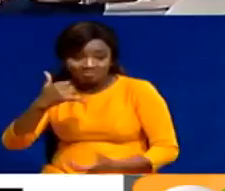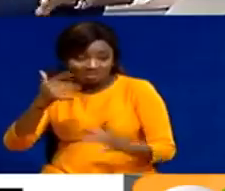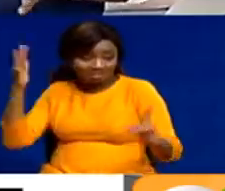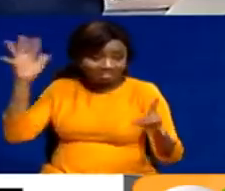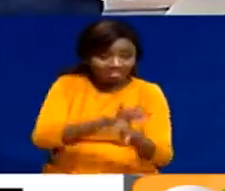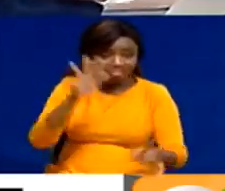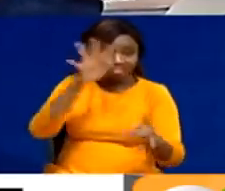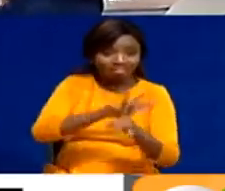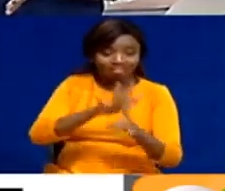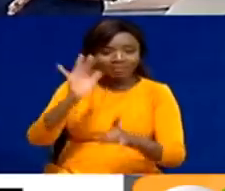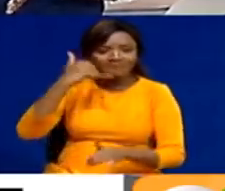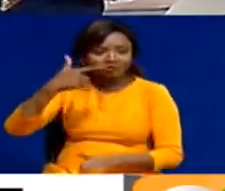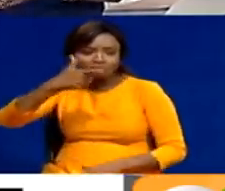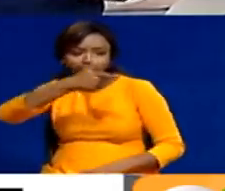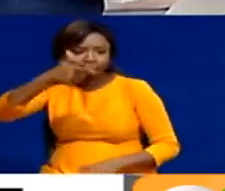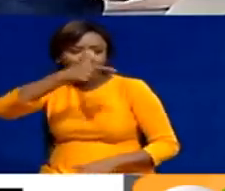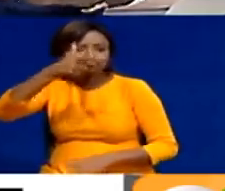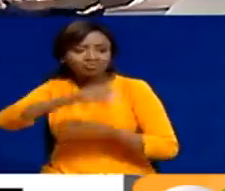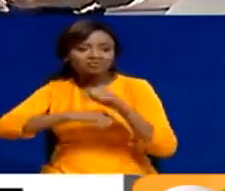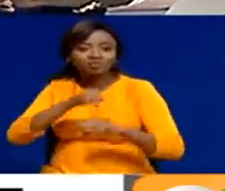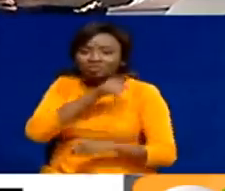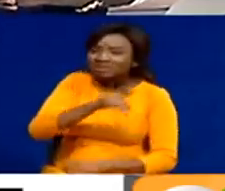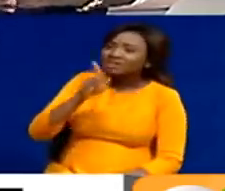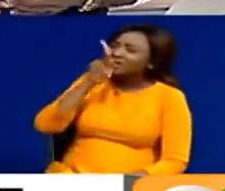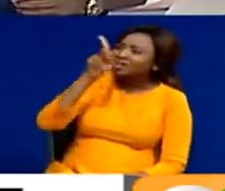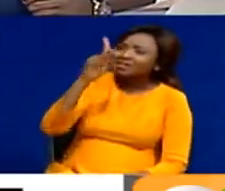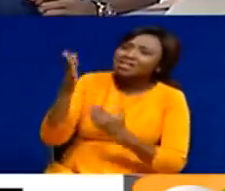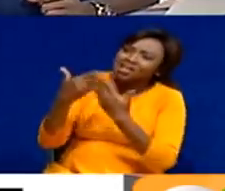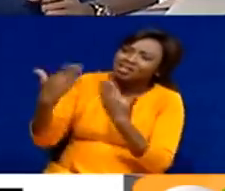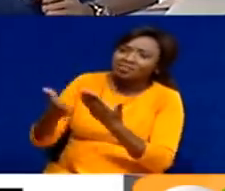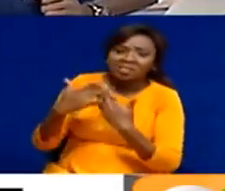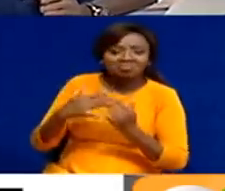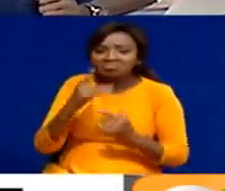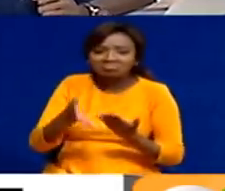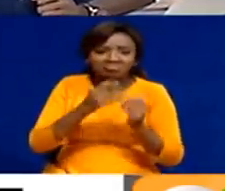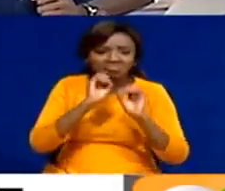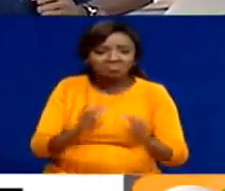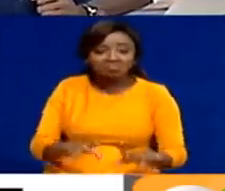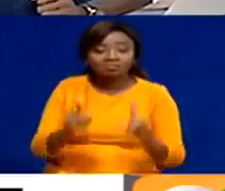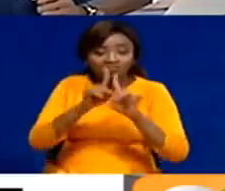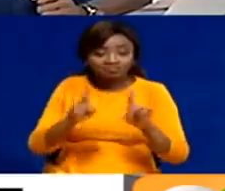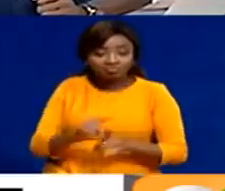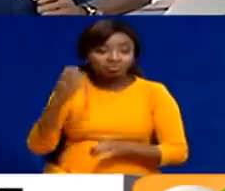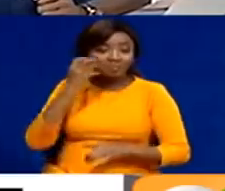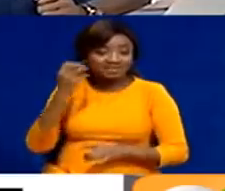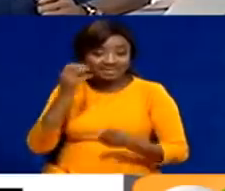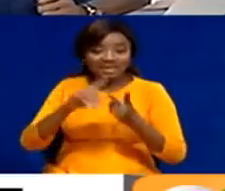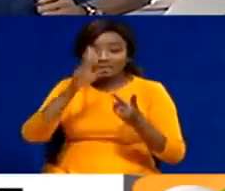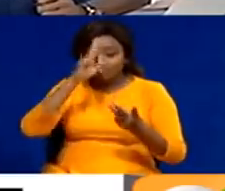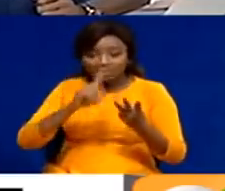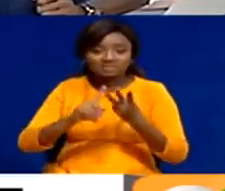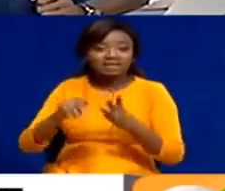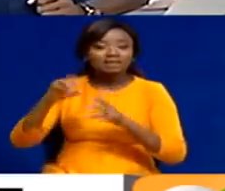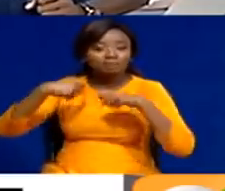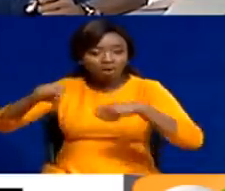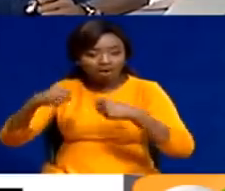males physically assaulting the motorist as she screamed for help. Interior Cabinet Secretary Dr. Fred Matiang'i, the police, as well as the Boda